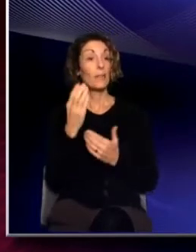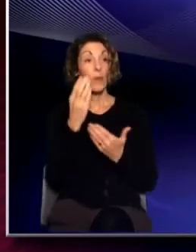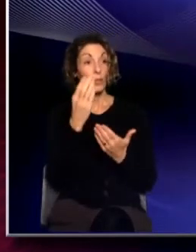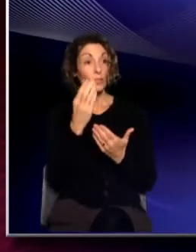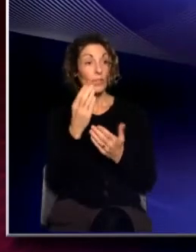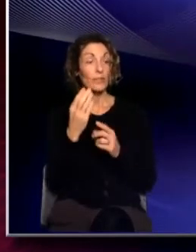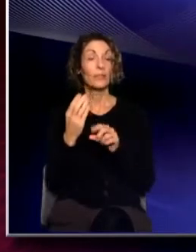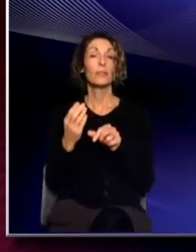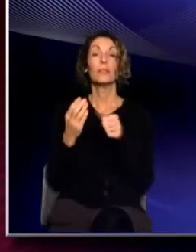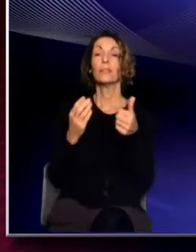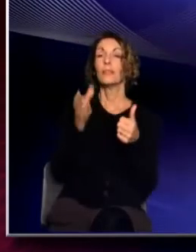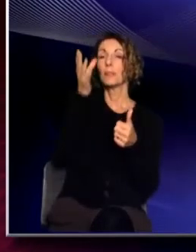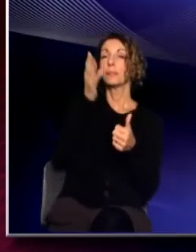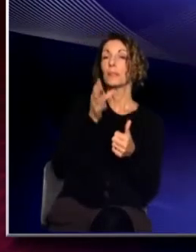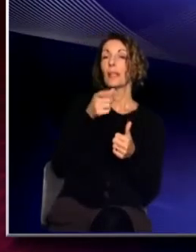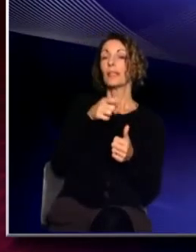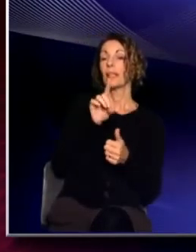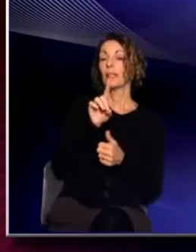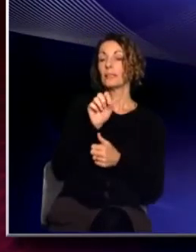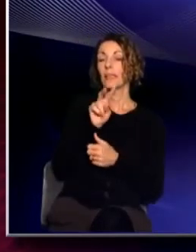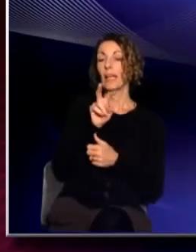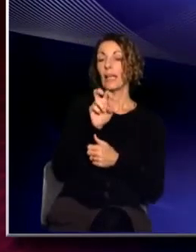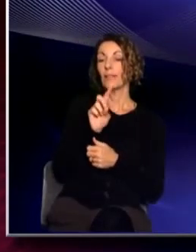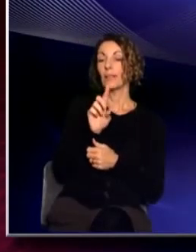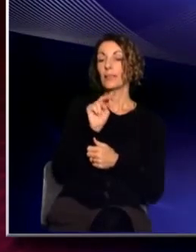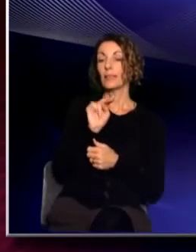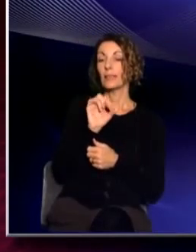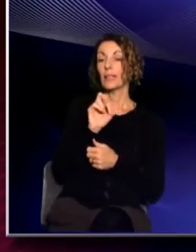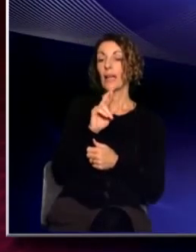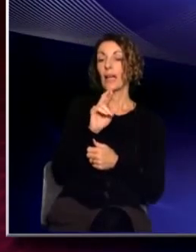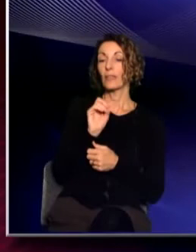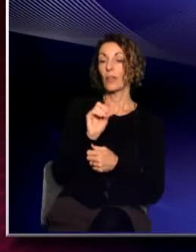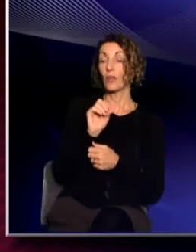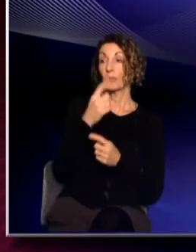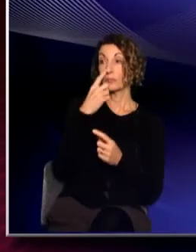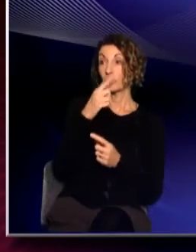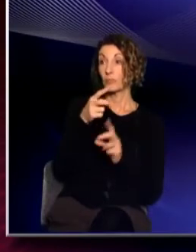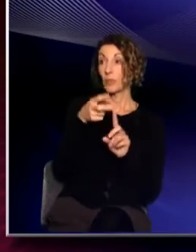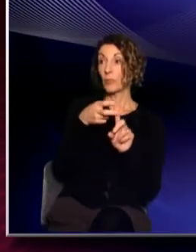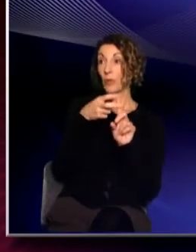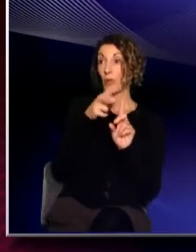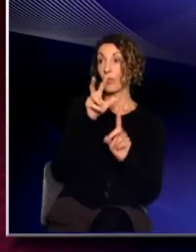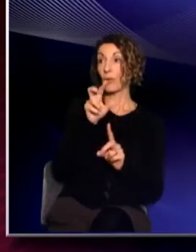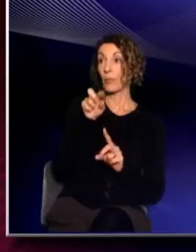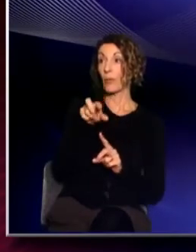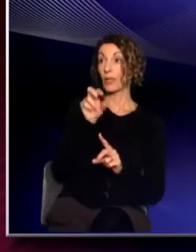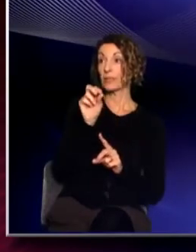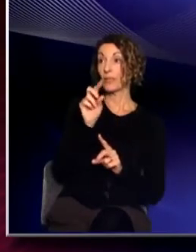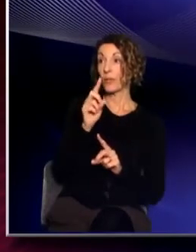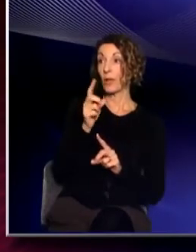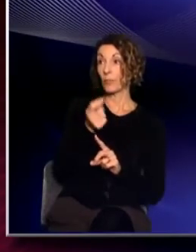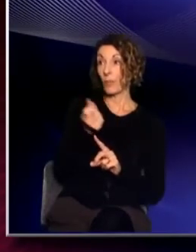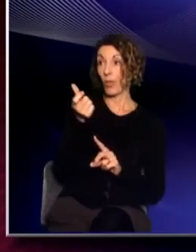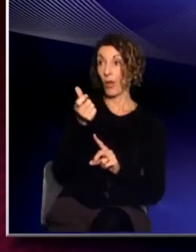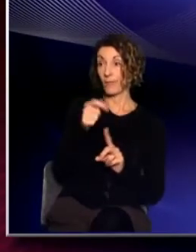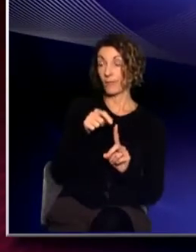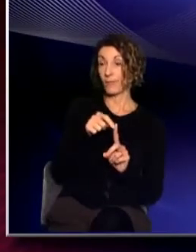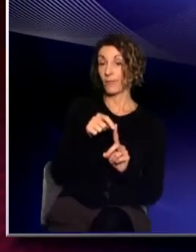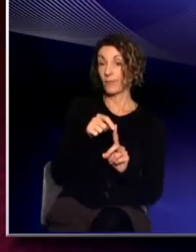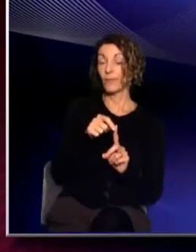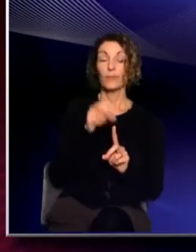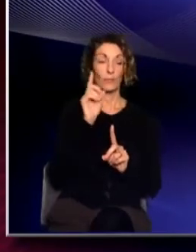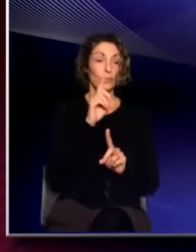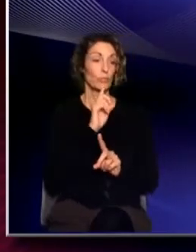Actually, Mr. President, this is David Nigro. Yes. Can we pull 3.01 off that?